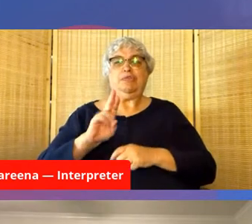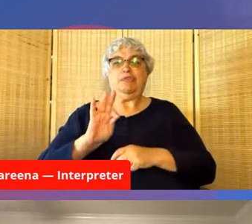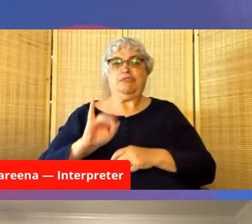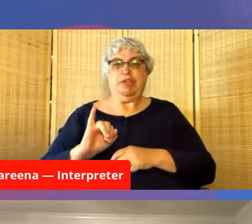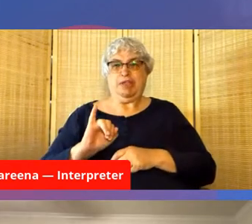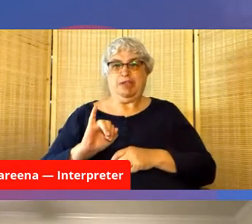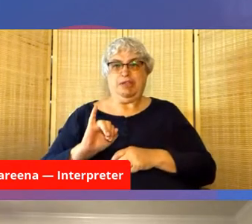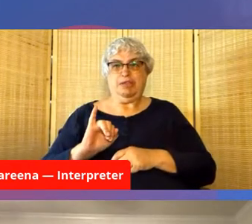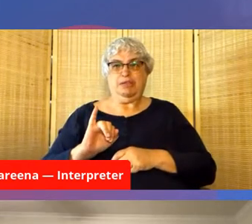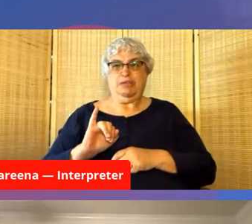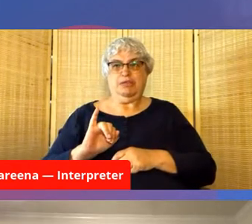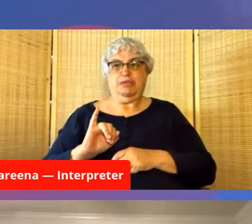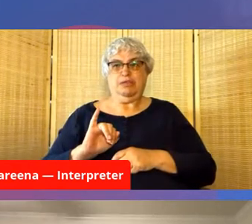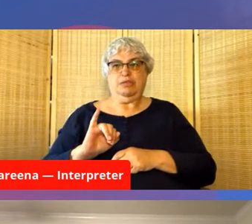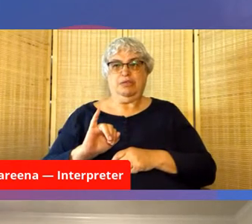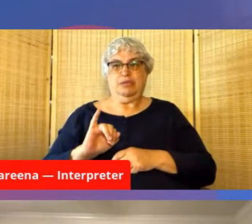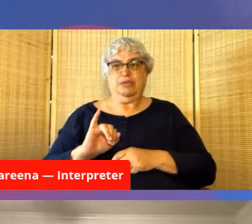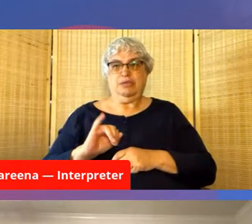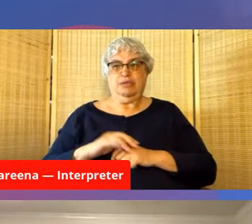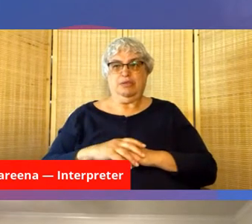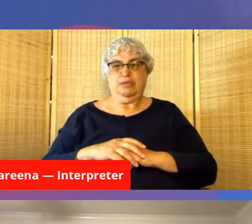or I'd say in Anatolian